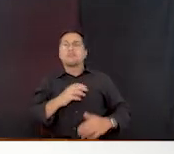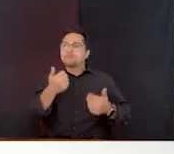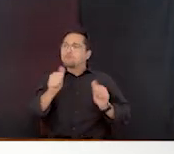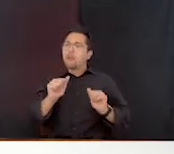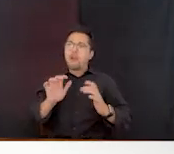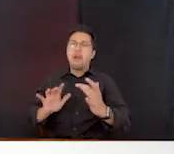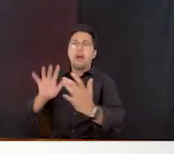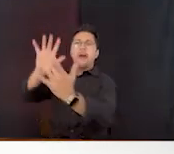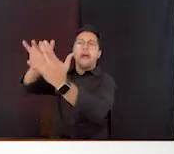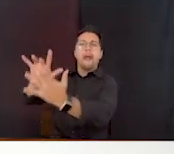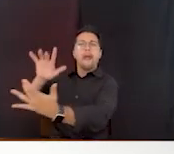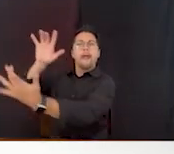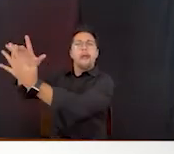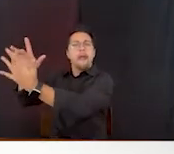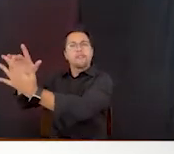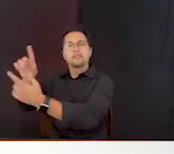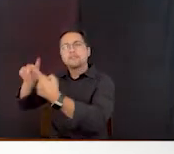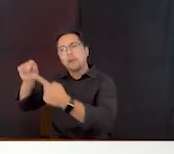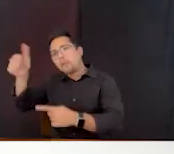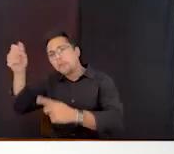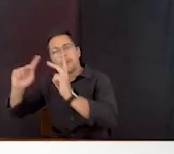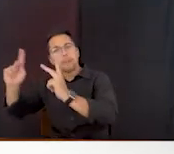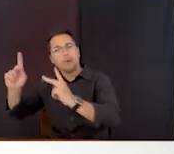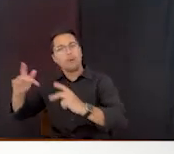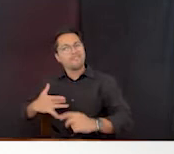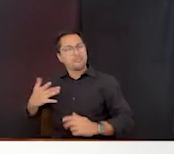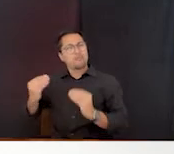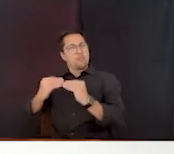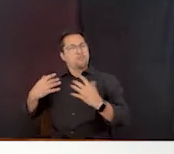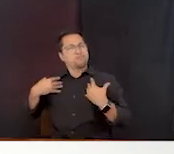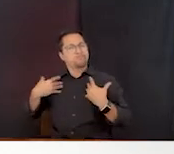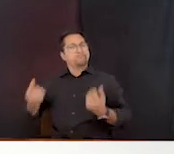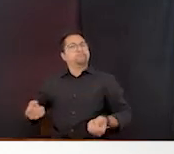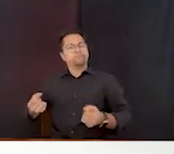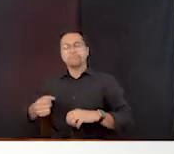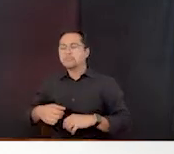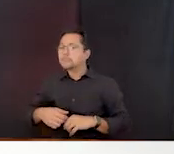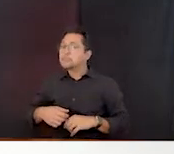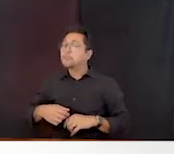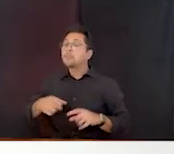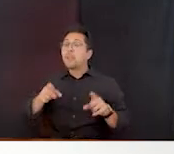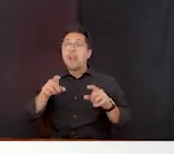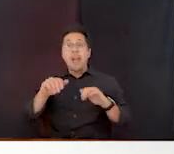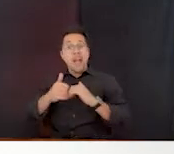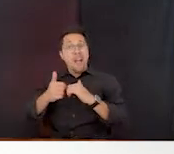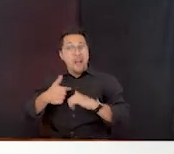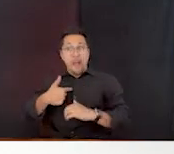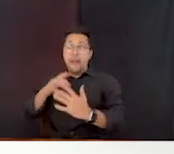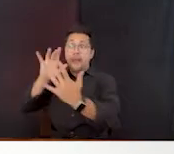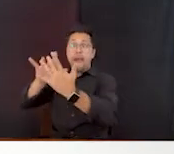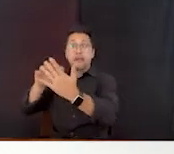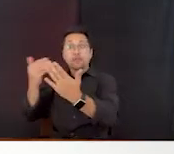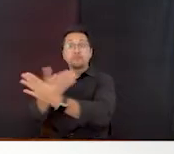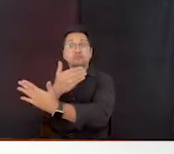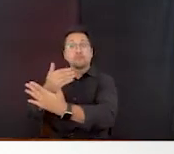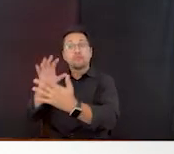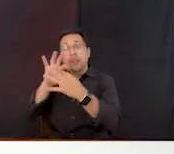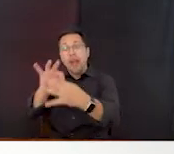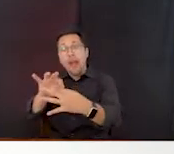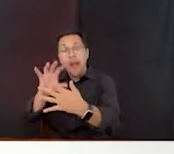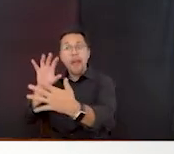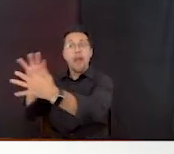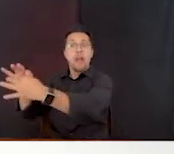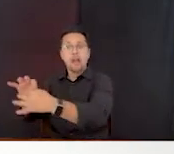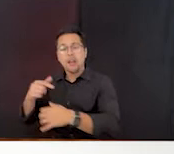group of people, and I have a close-knit group of friends. So I was able to draw on those existing connections, and that helped, I think, in a way to give me